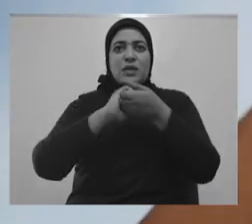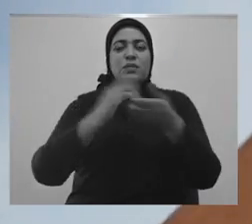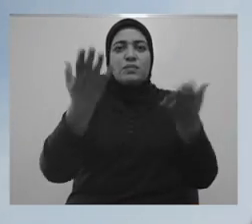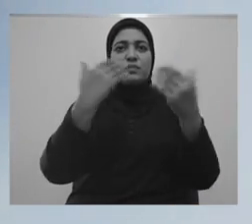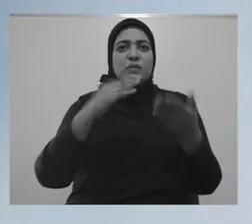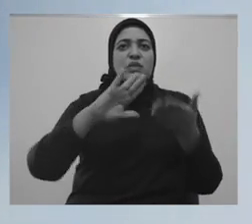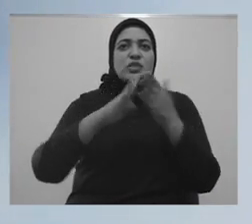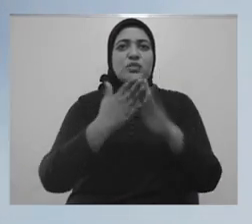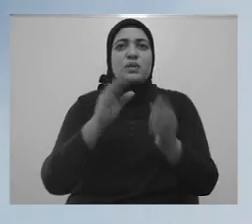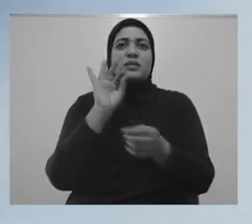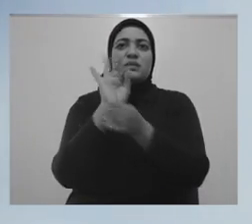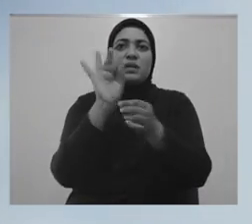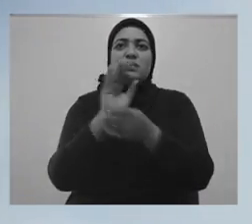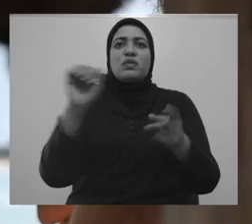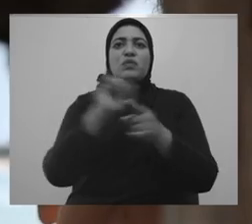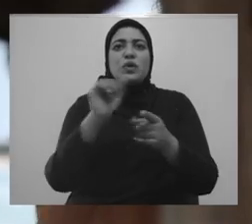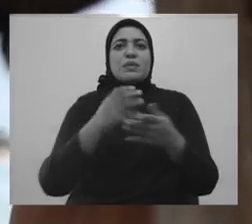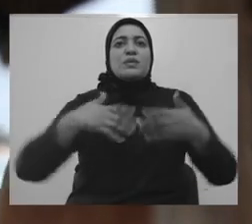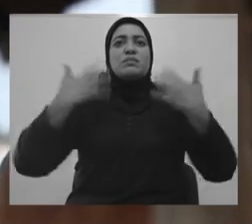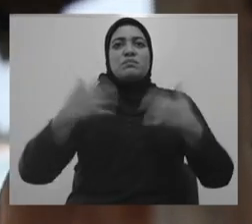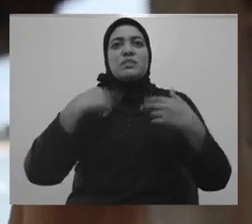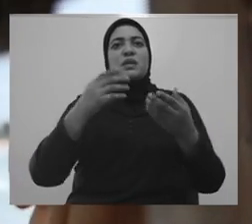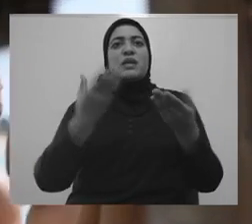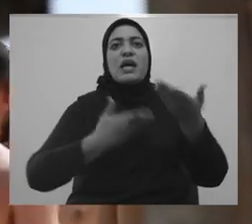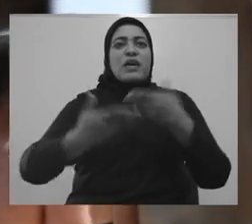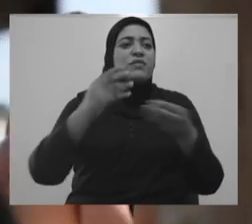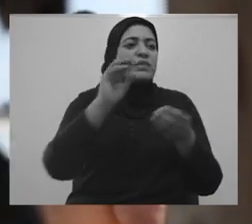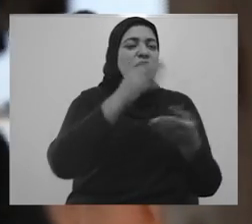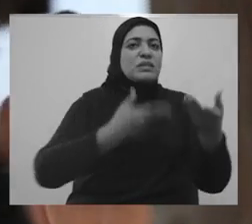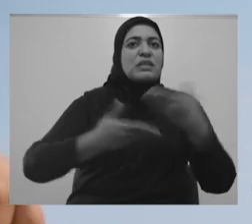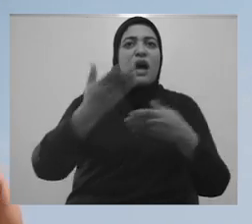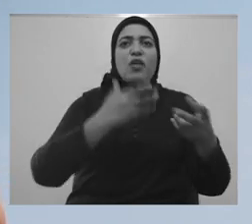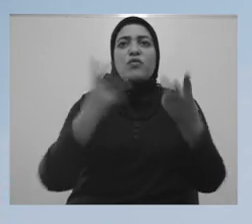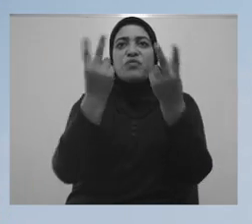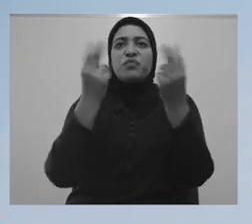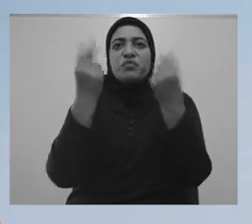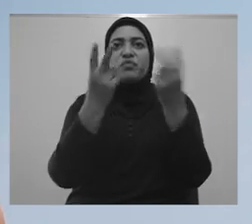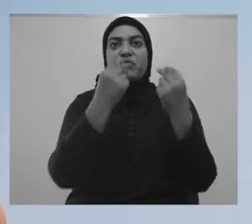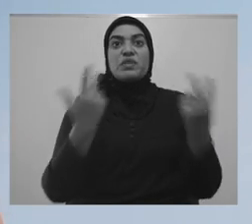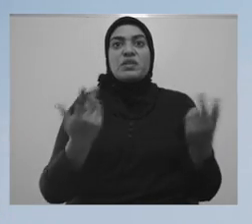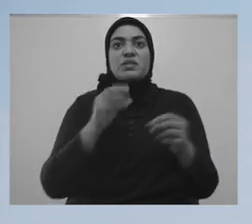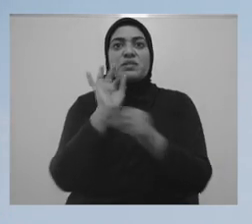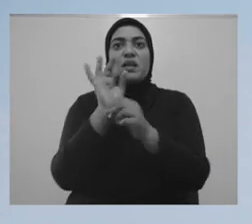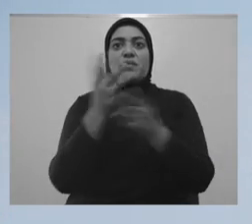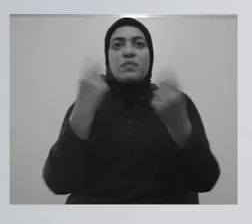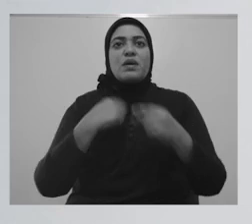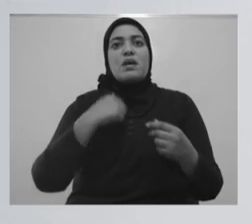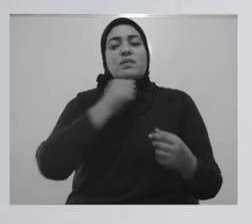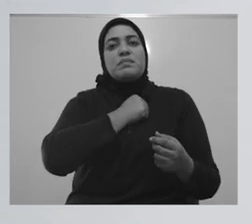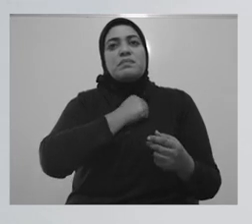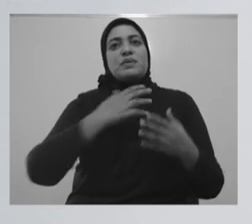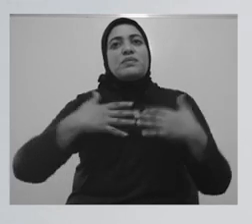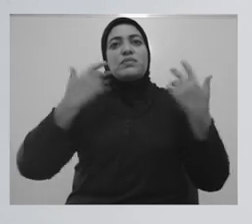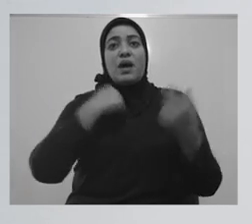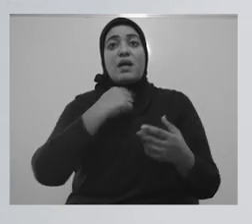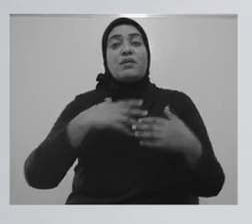the same situation, and so, to question them and make their own knowledge. It was not